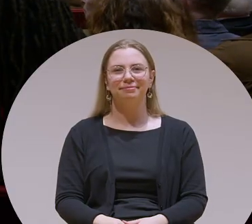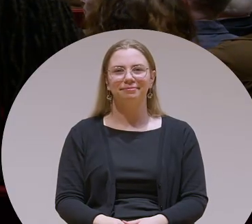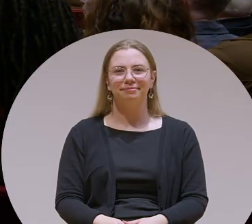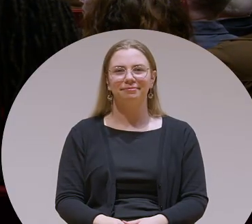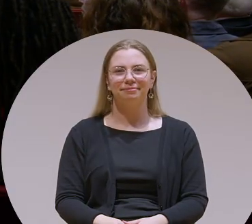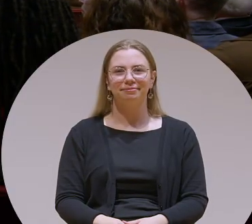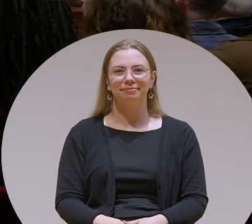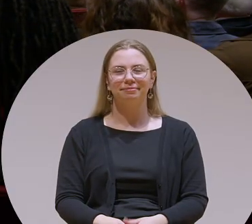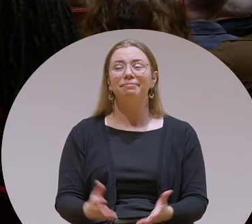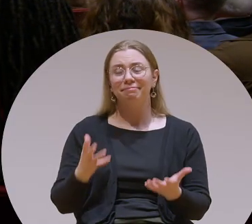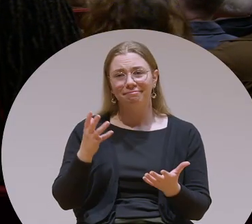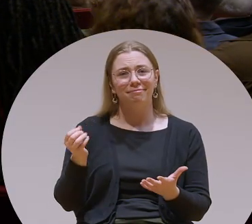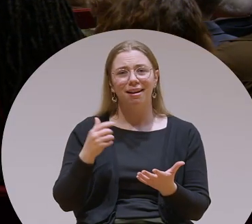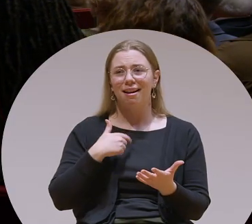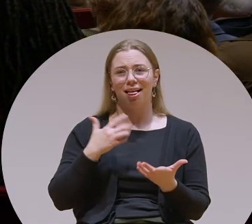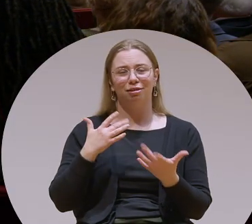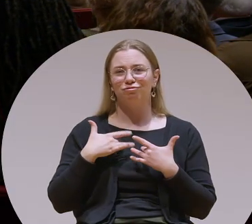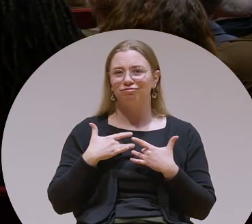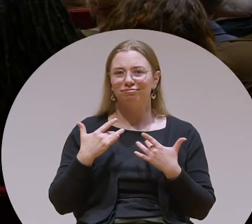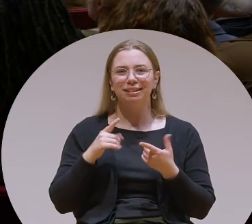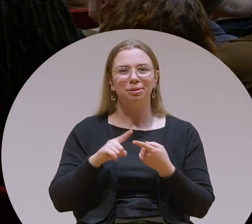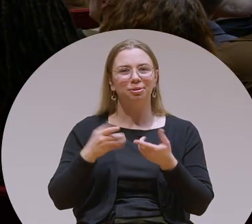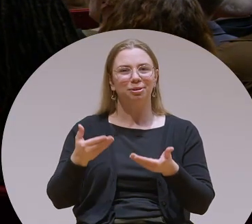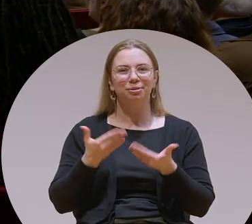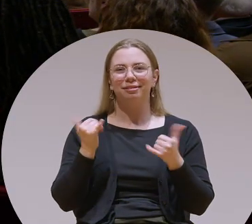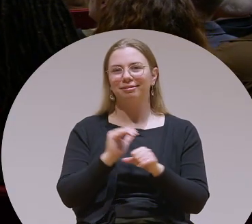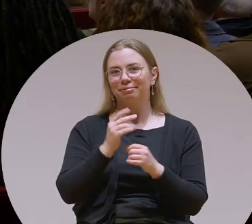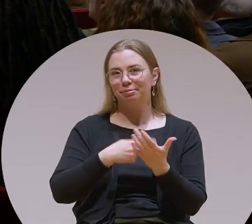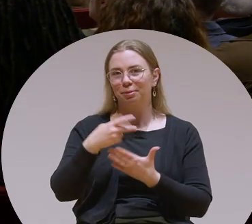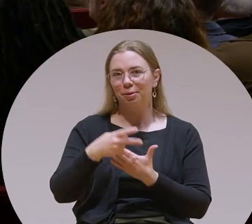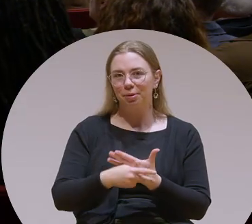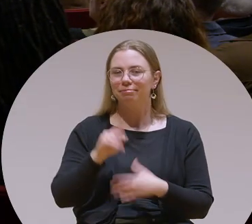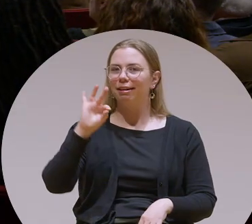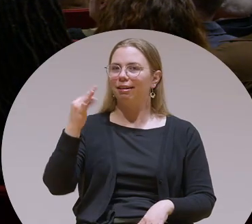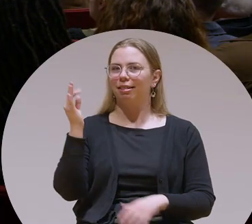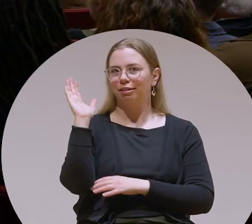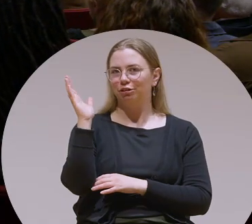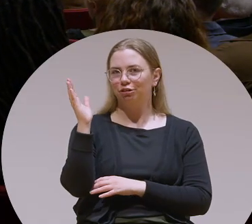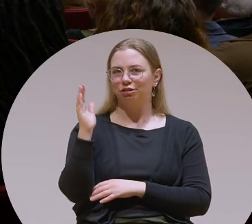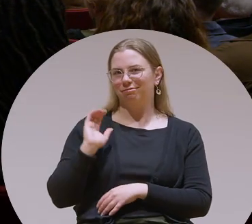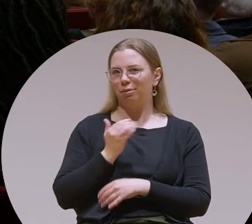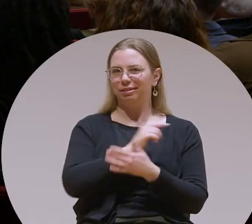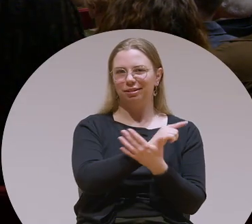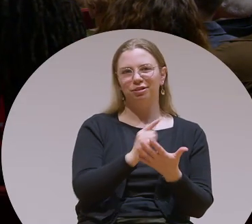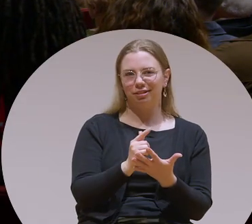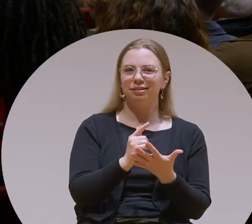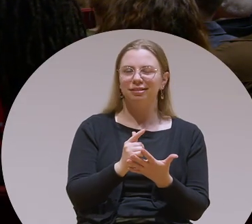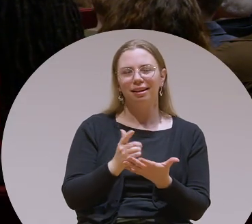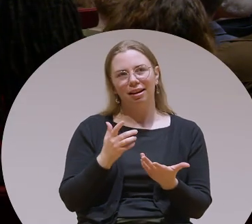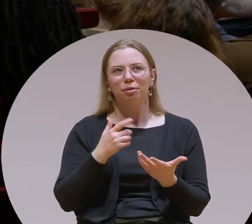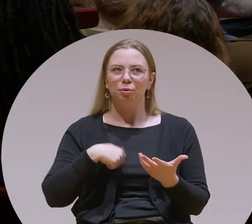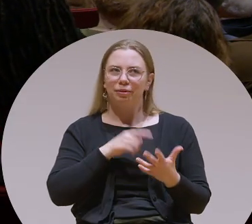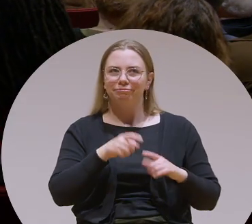And I'm particularly delighted to introduce tonight's program, which is the 9th lecture in the series. We did take a year off